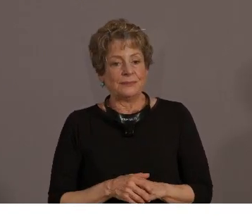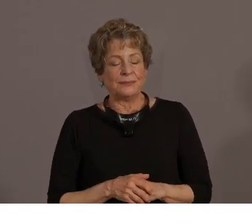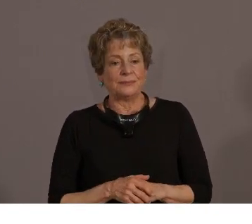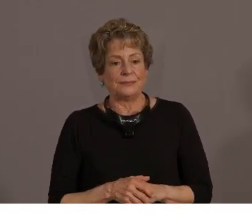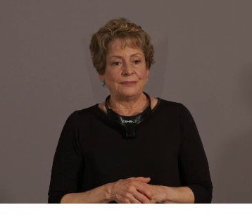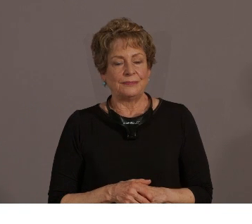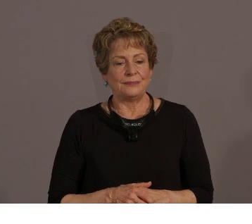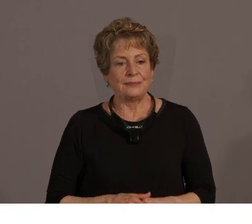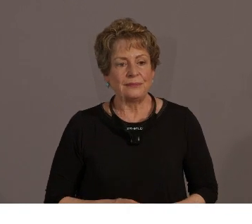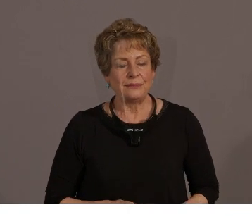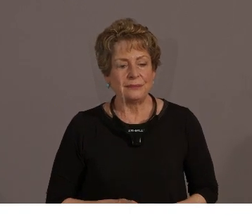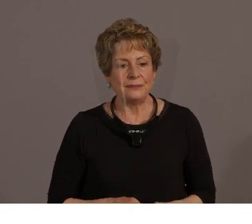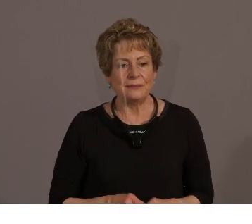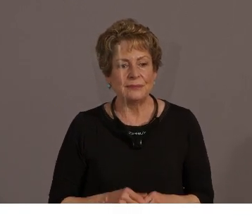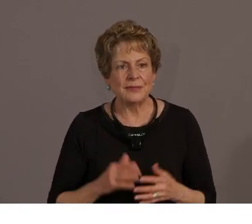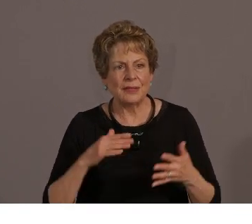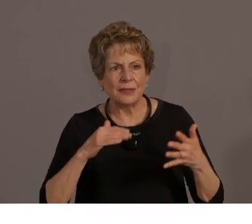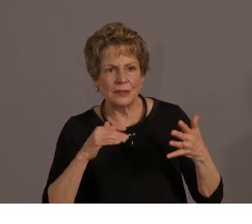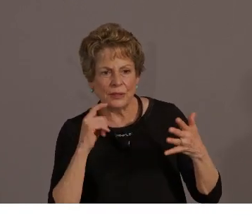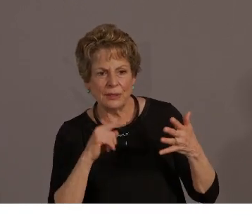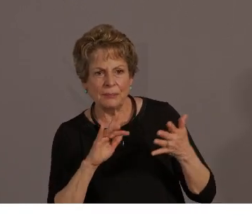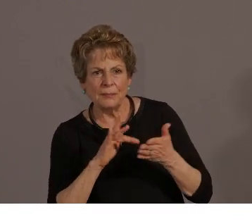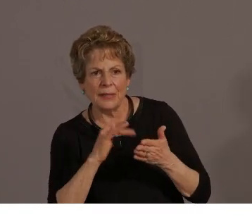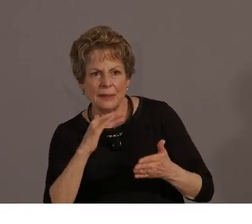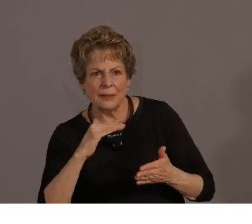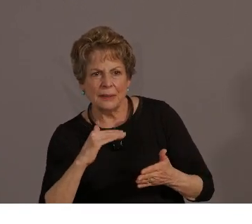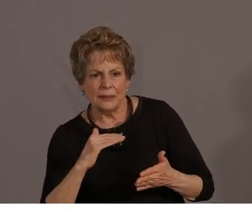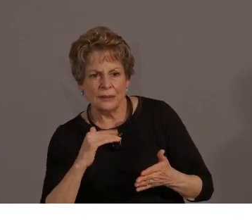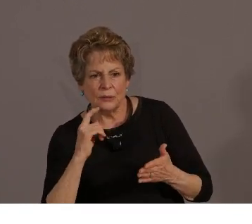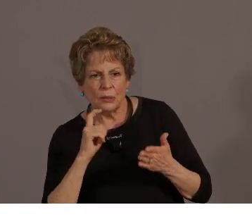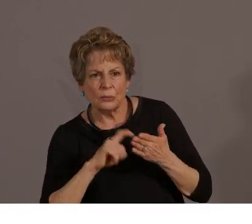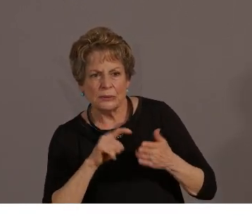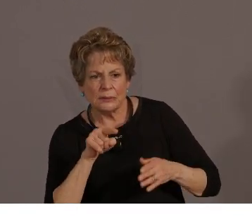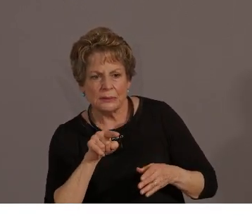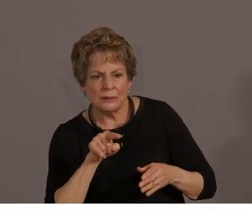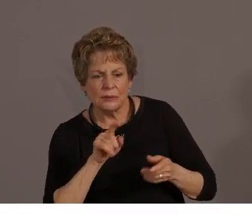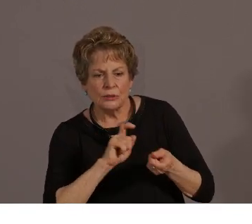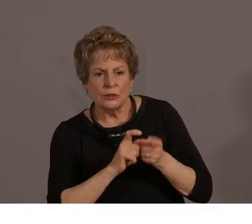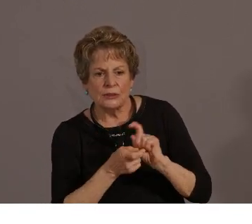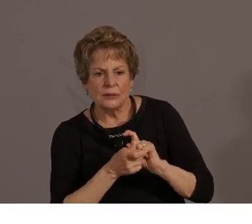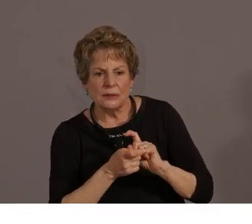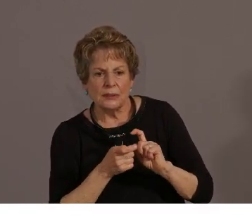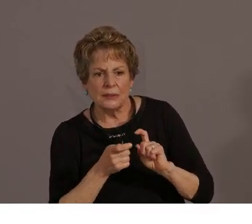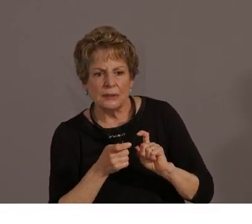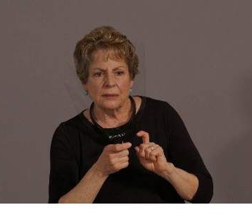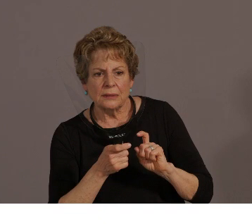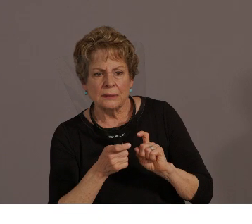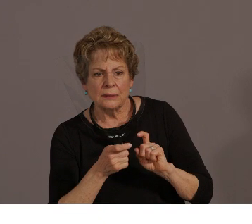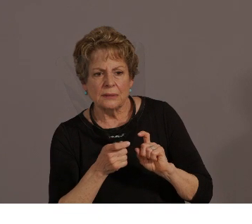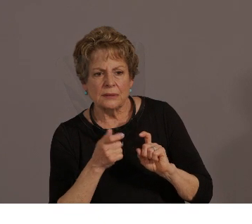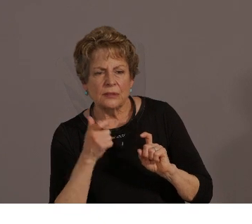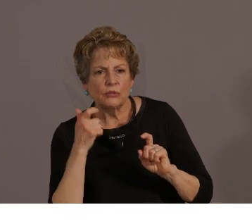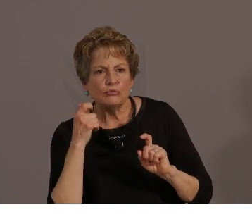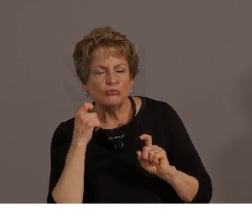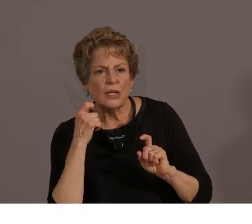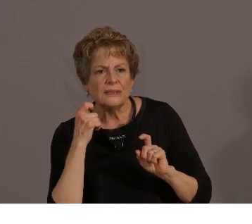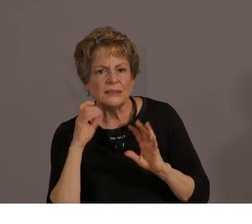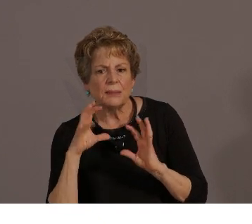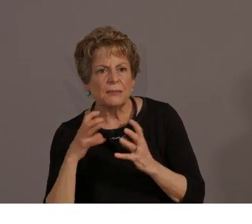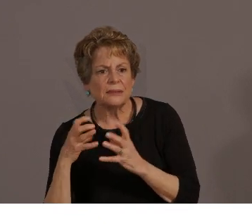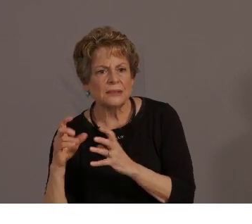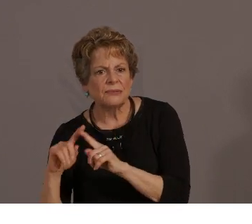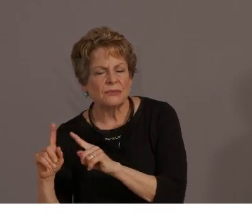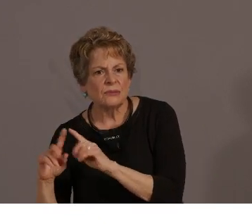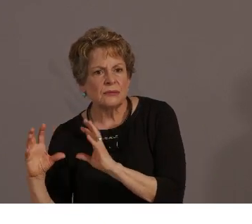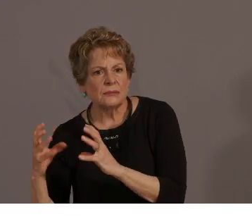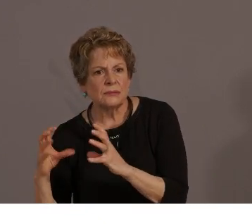is that we have changed the way that we're displaying our race and ethnicity data. And